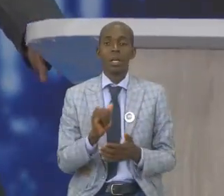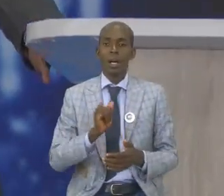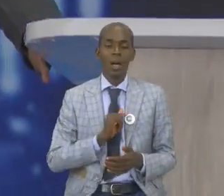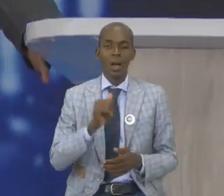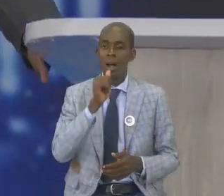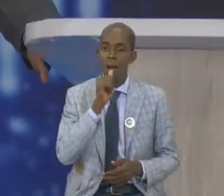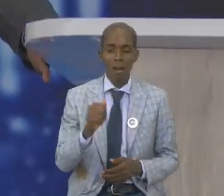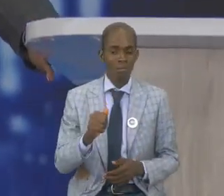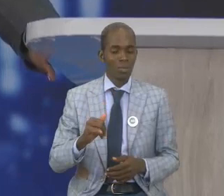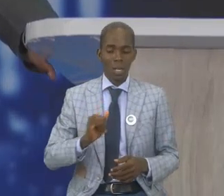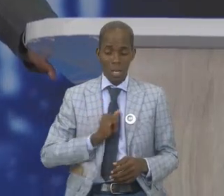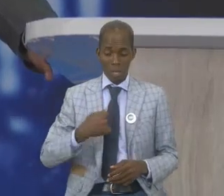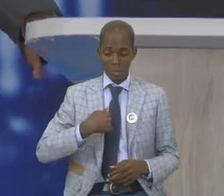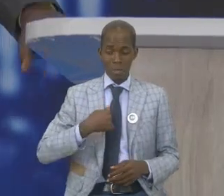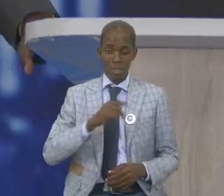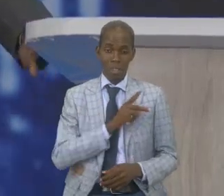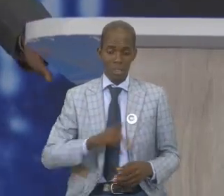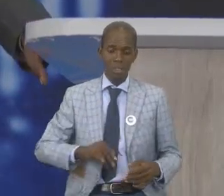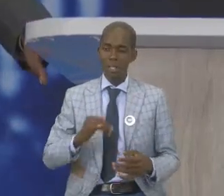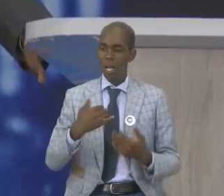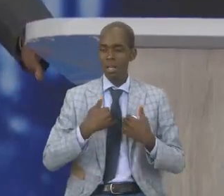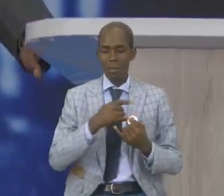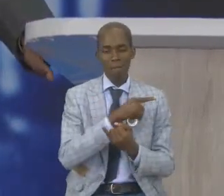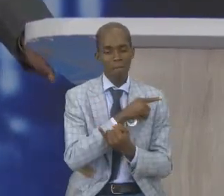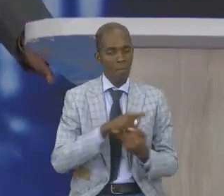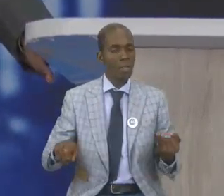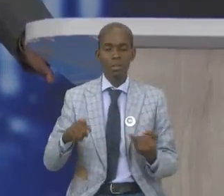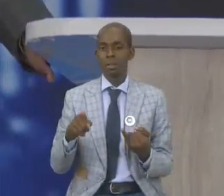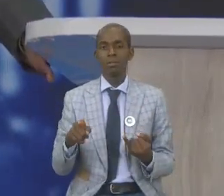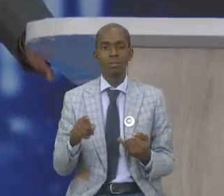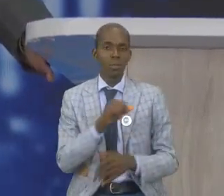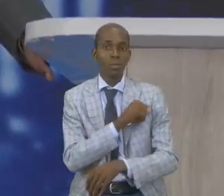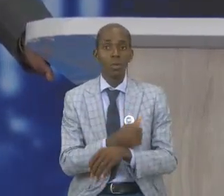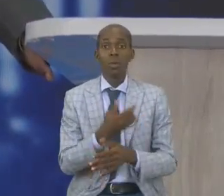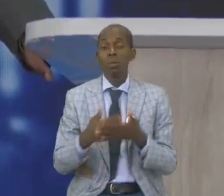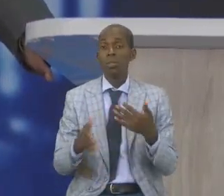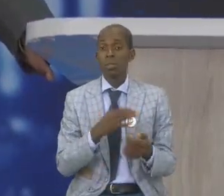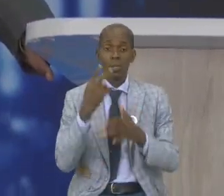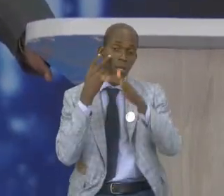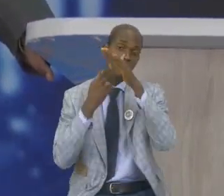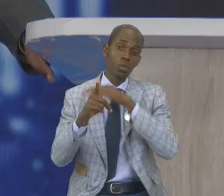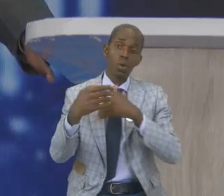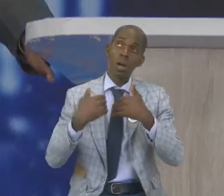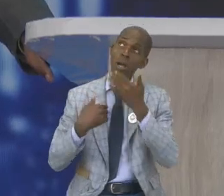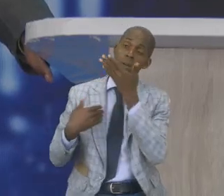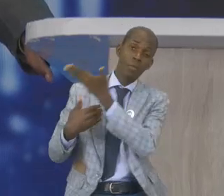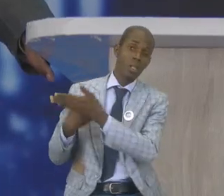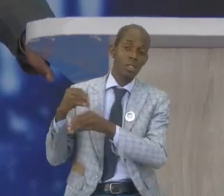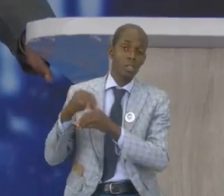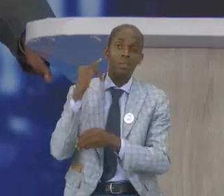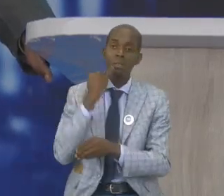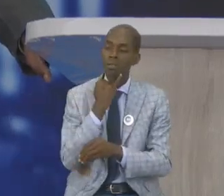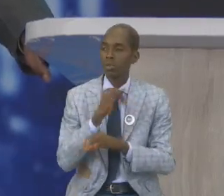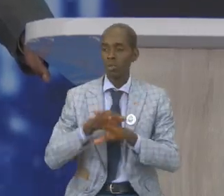am the final authority. Whatever vision you have, don't carry in here. And whatever desire